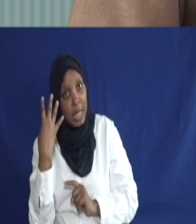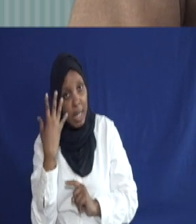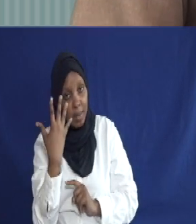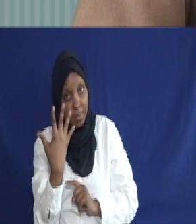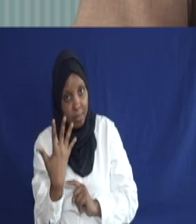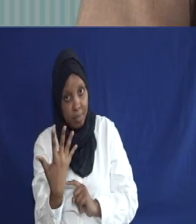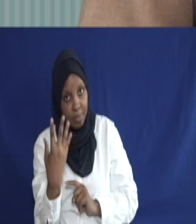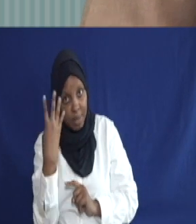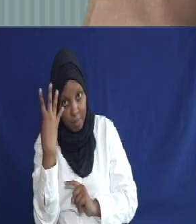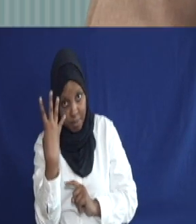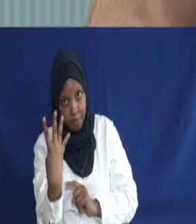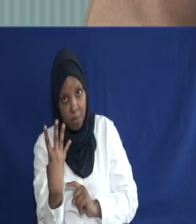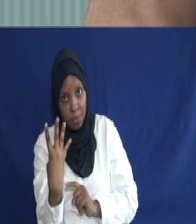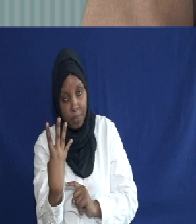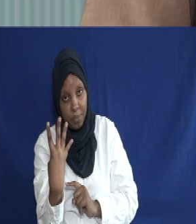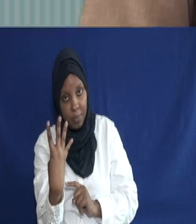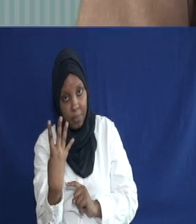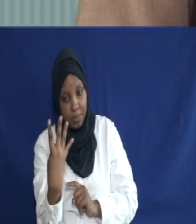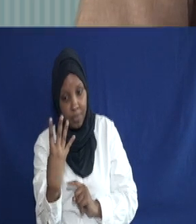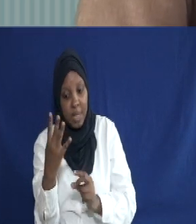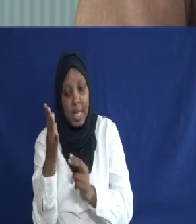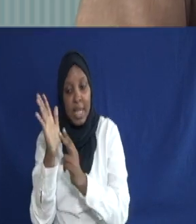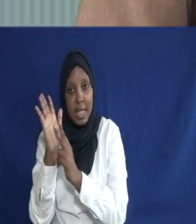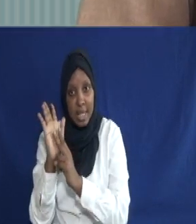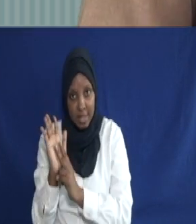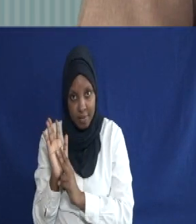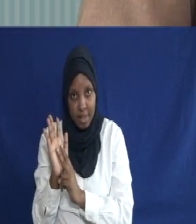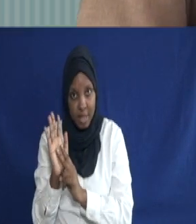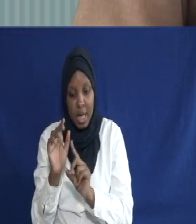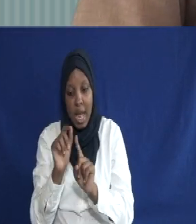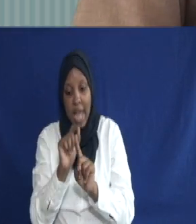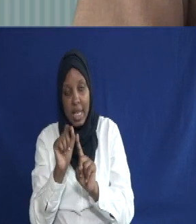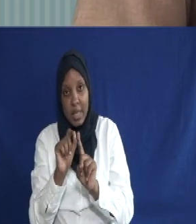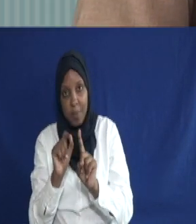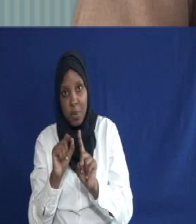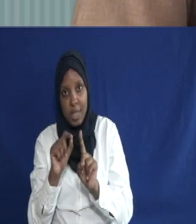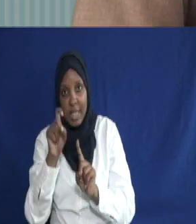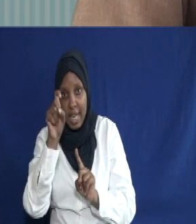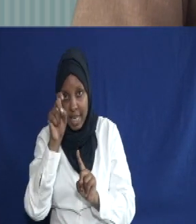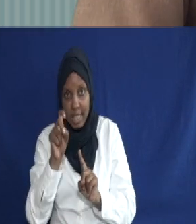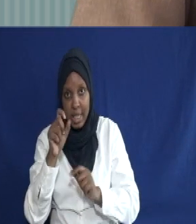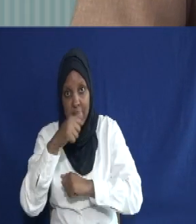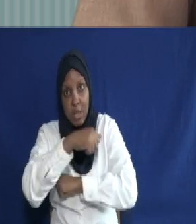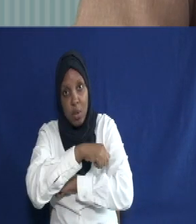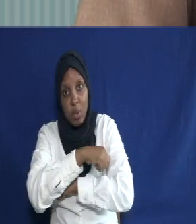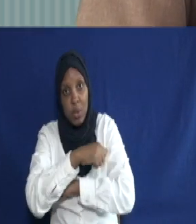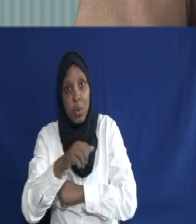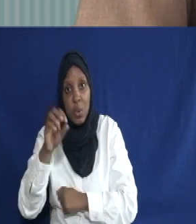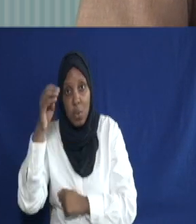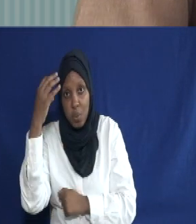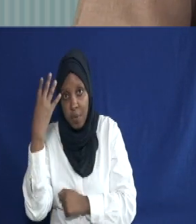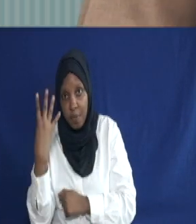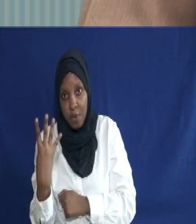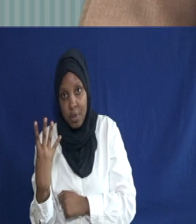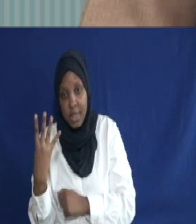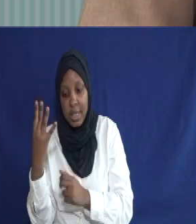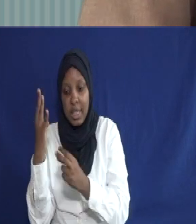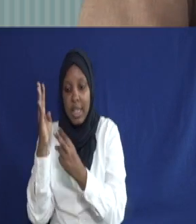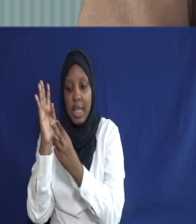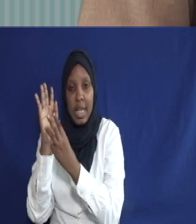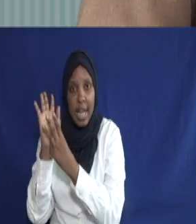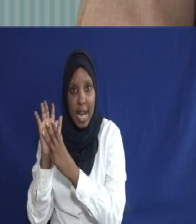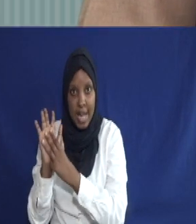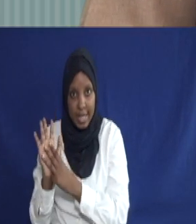49. Number 4, 7 exponent x is equal to 49. And number